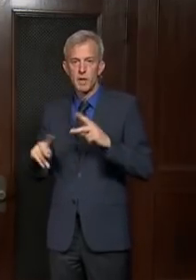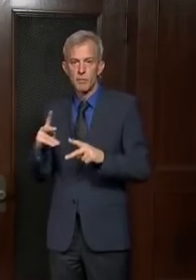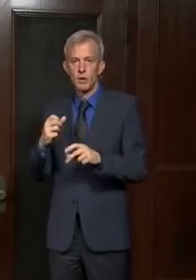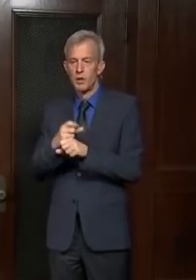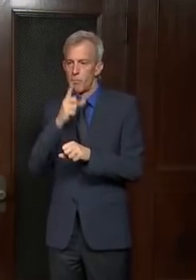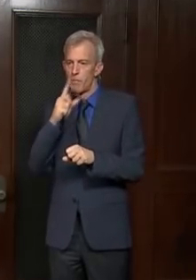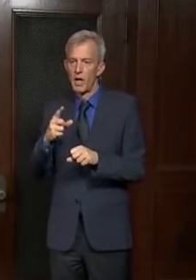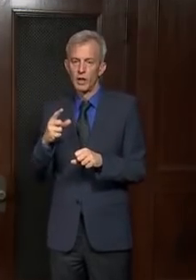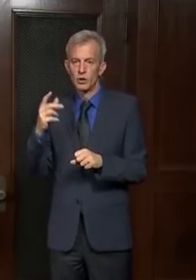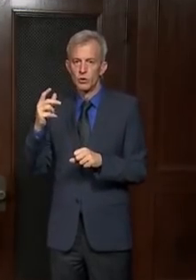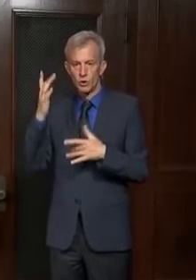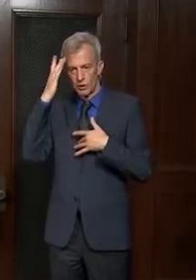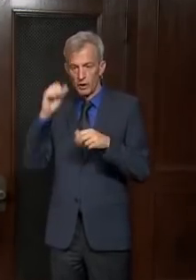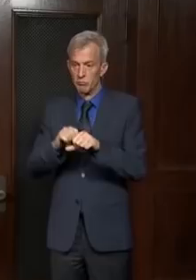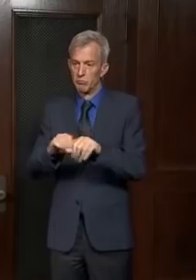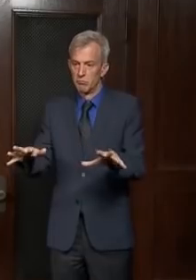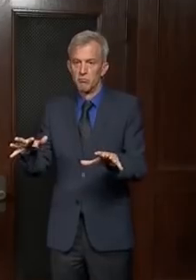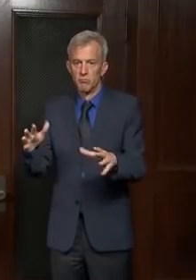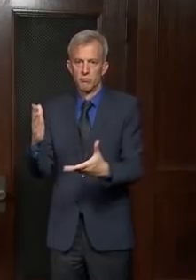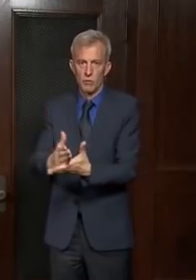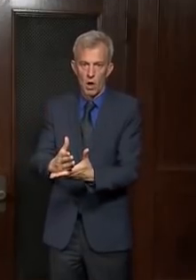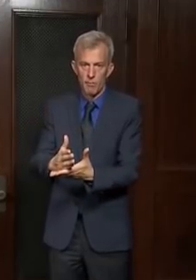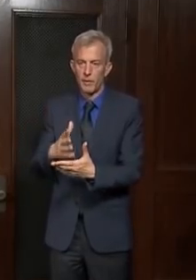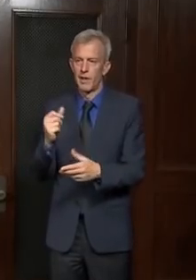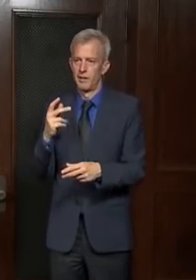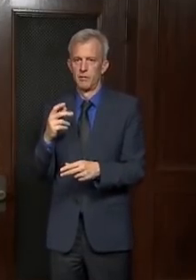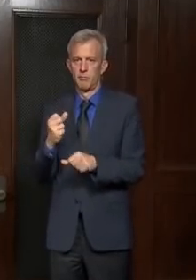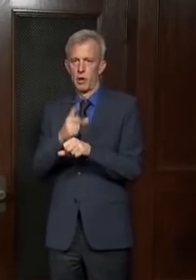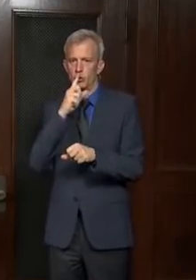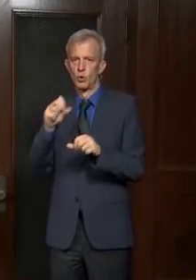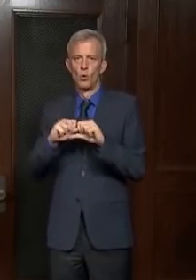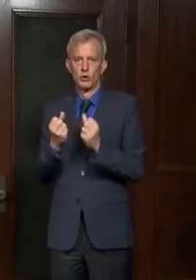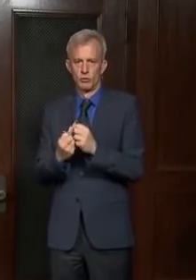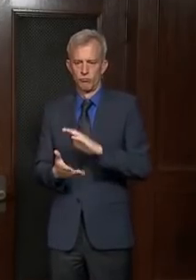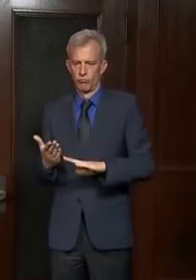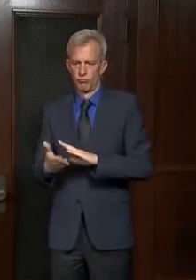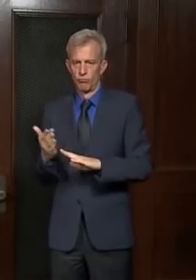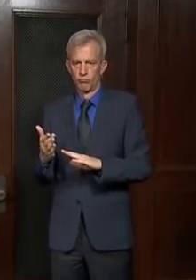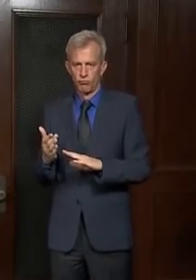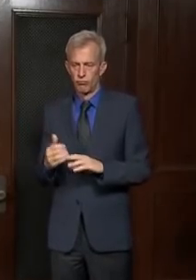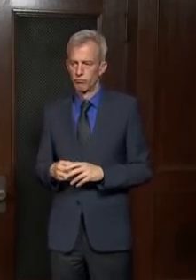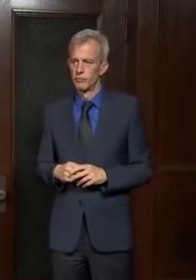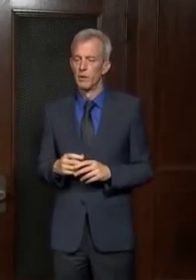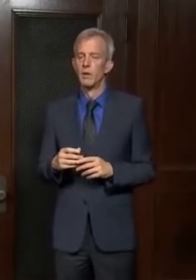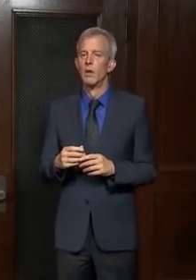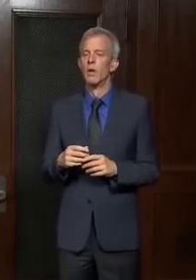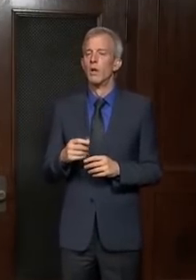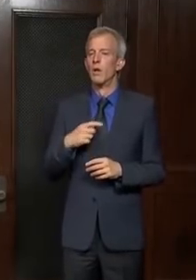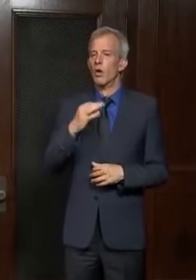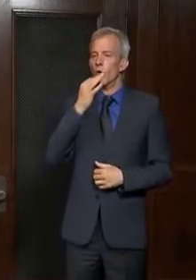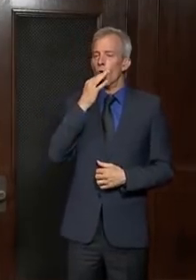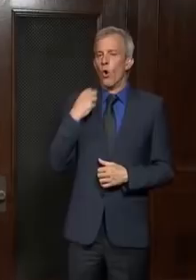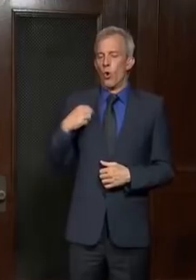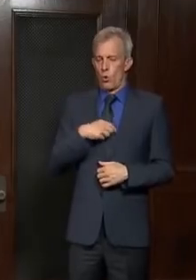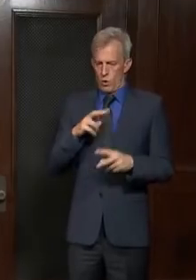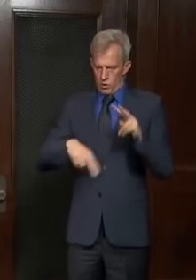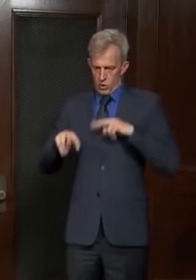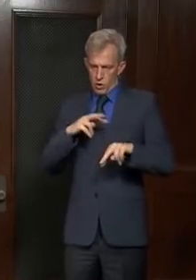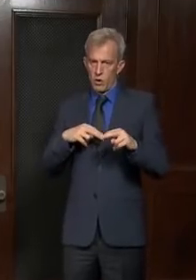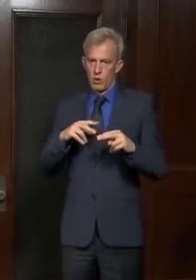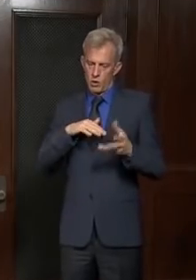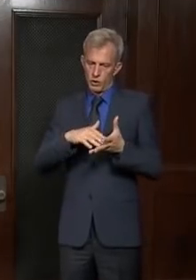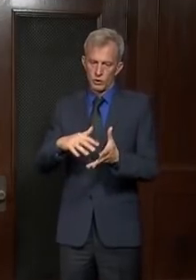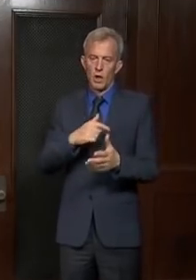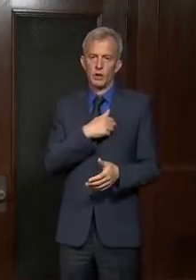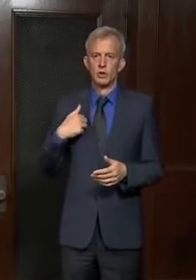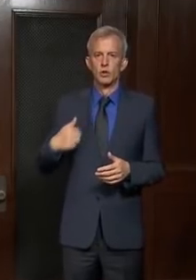society relatively functional. In the coming days and weeks, we're going to continue to monitor how these steps take hold in China and